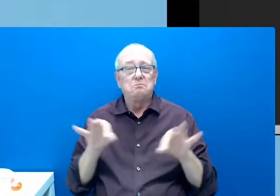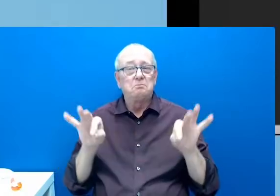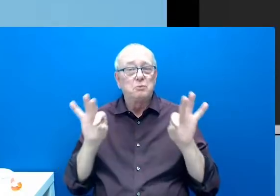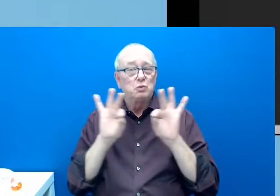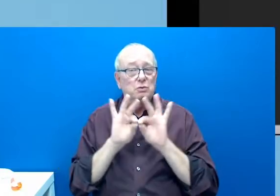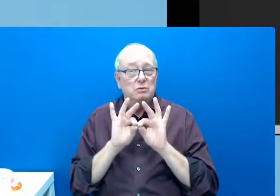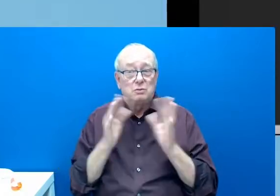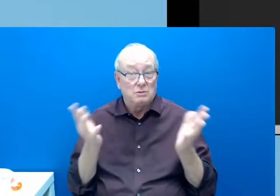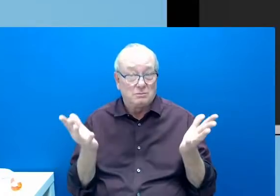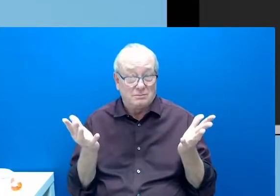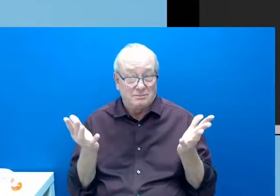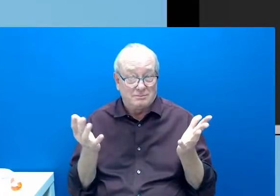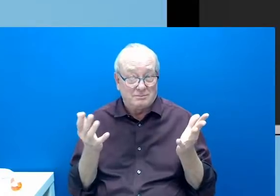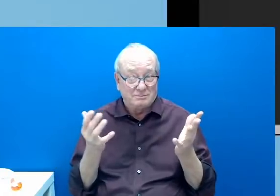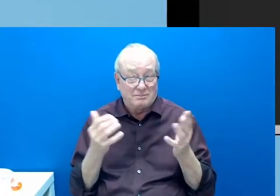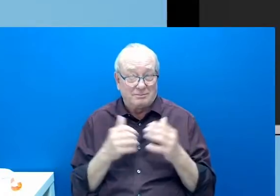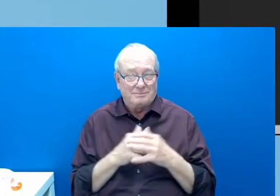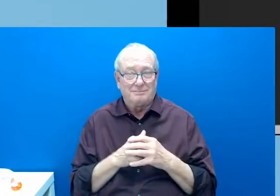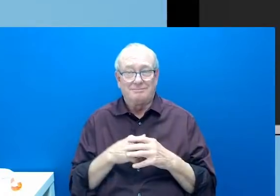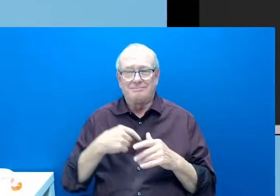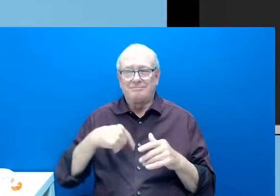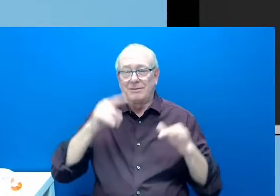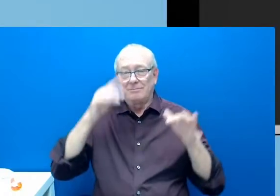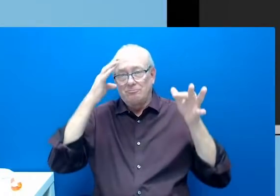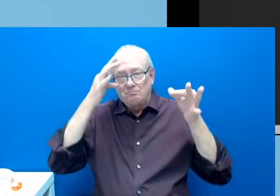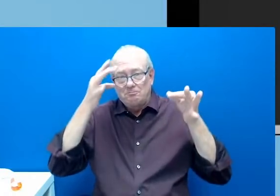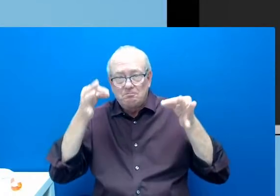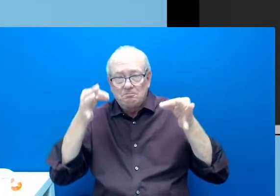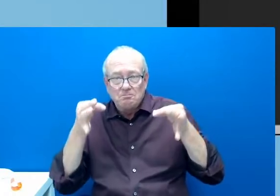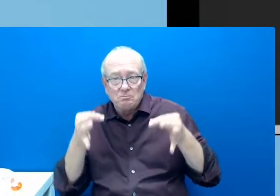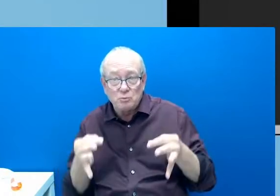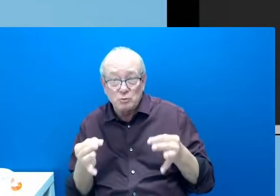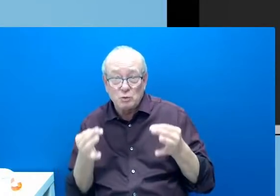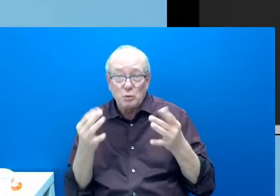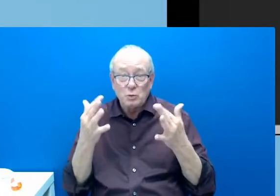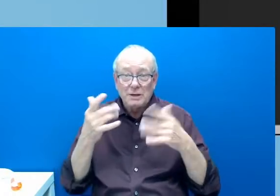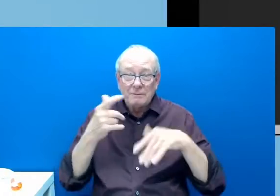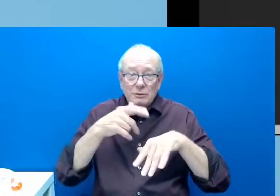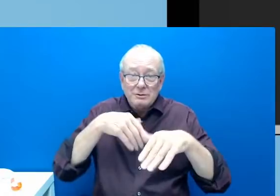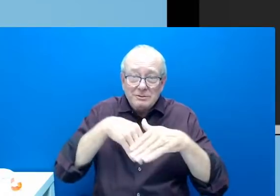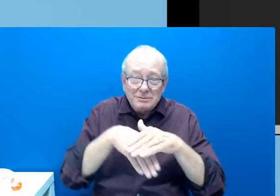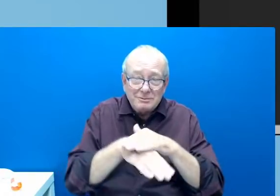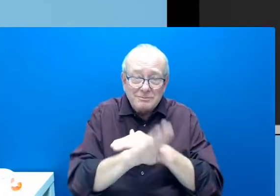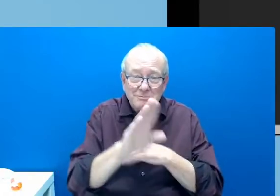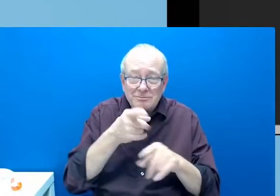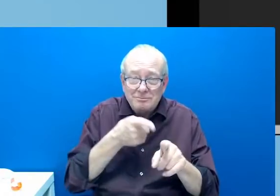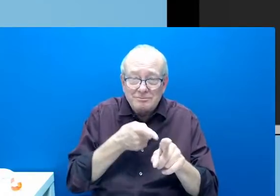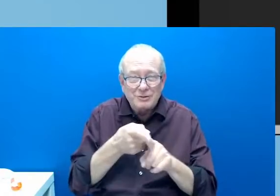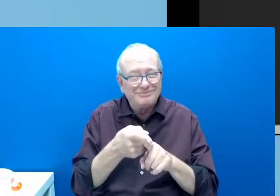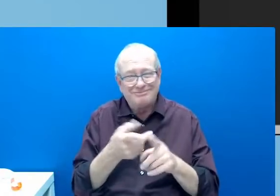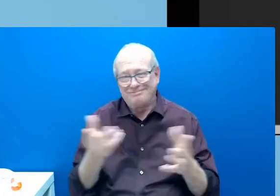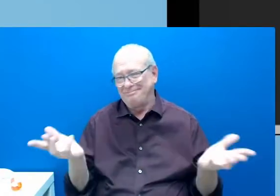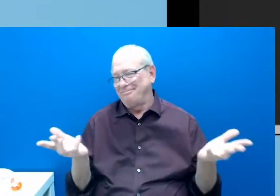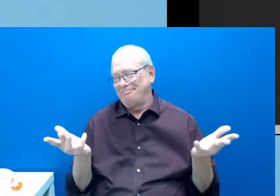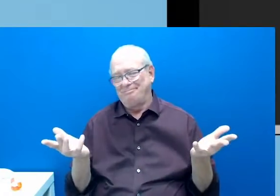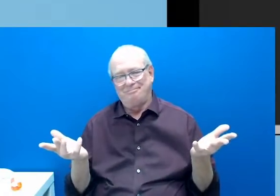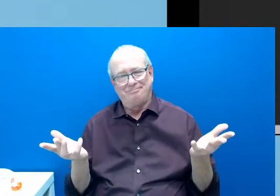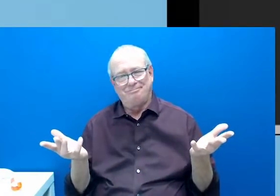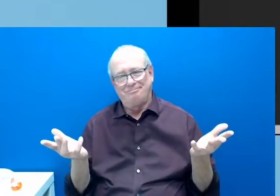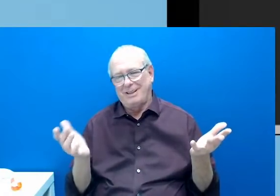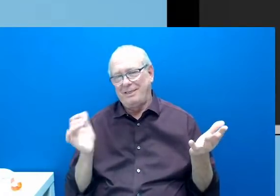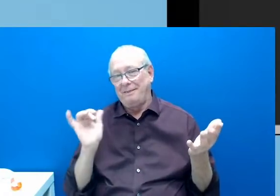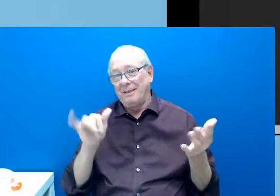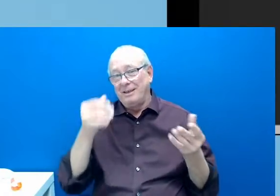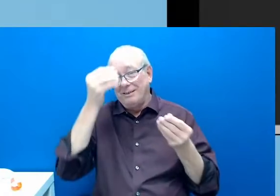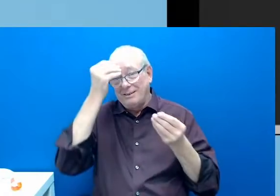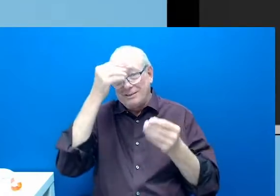is that this does not allow us to determine how long it takes to get in to see a specialist with a diagnosis. And that